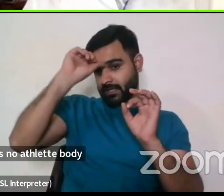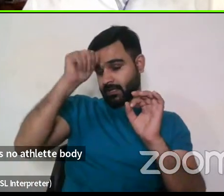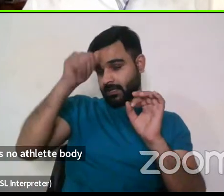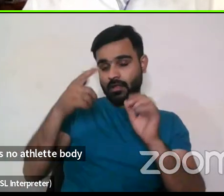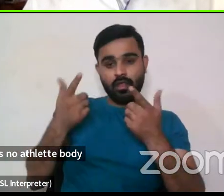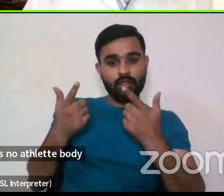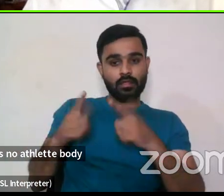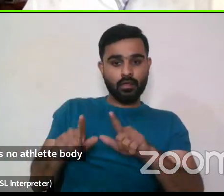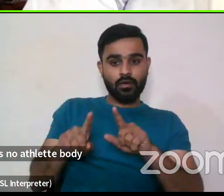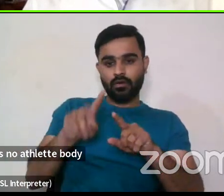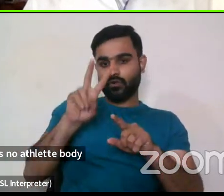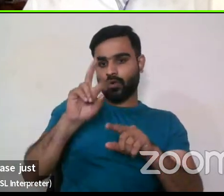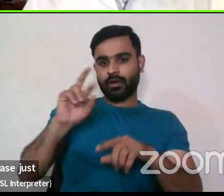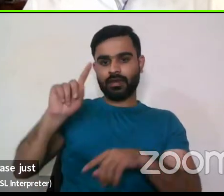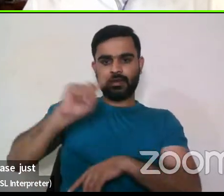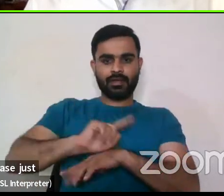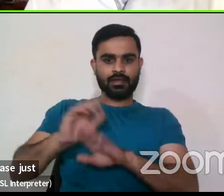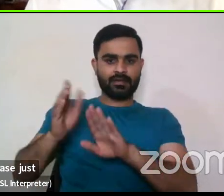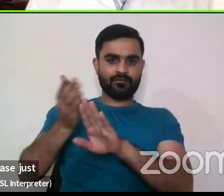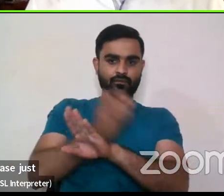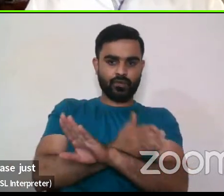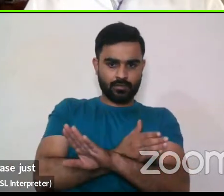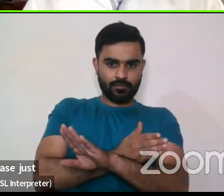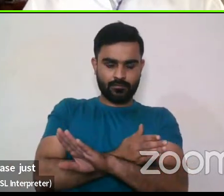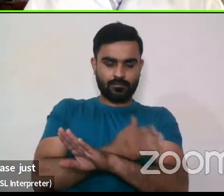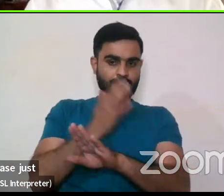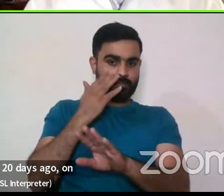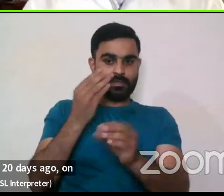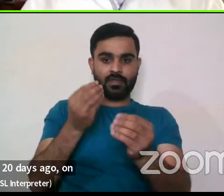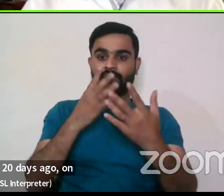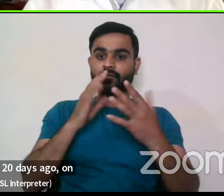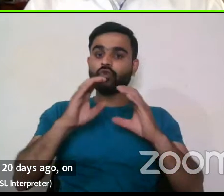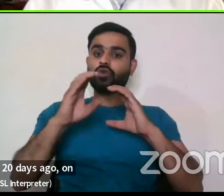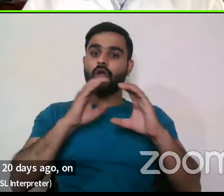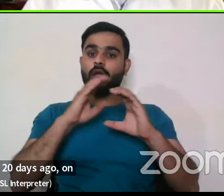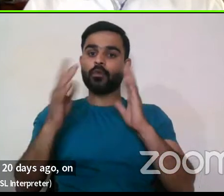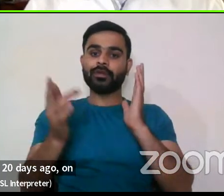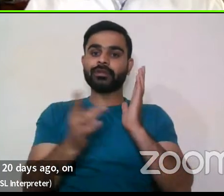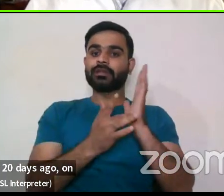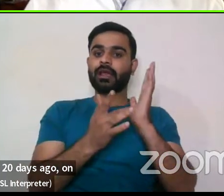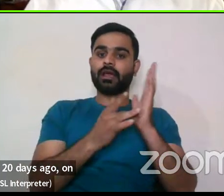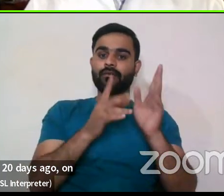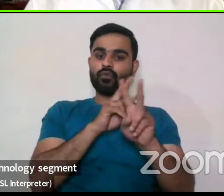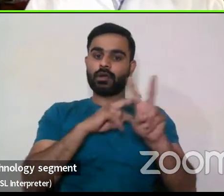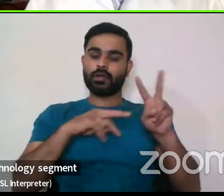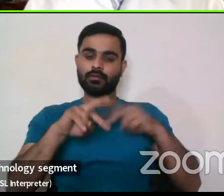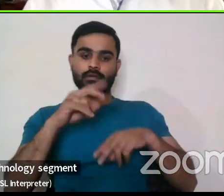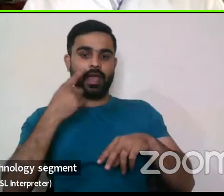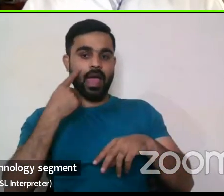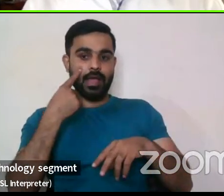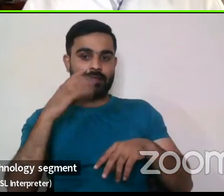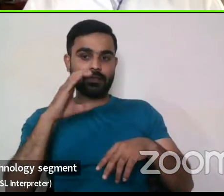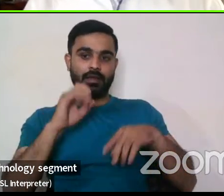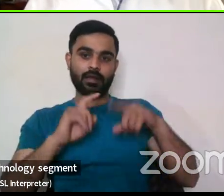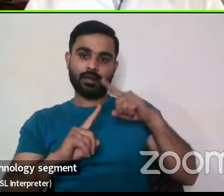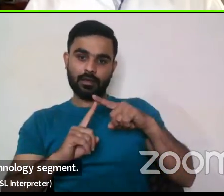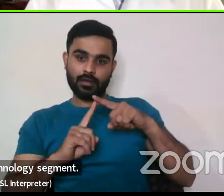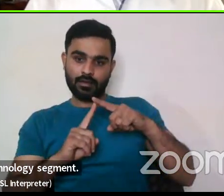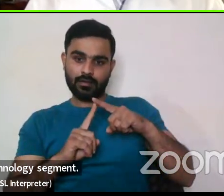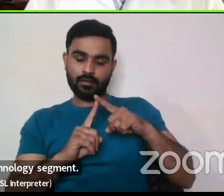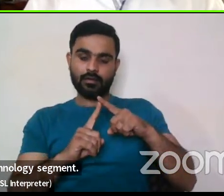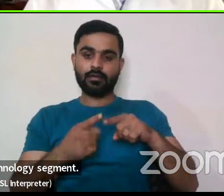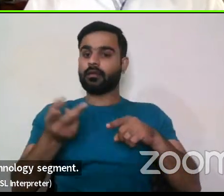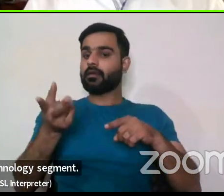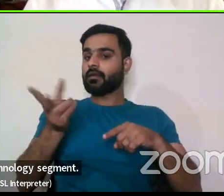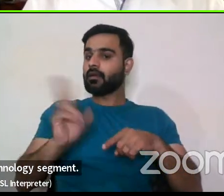case just 20 days ago on the Information and Communication Technology segment, ICT. The panel report has gone